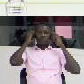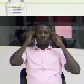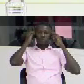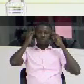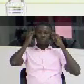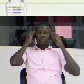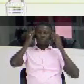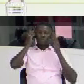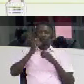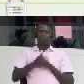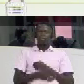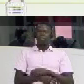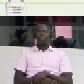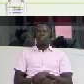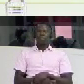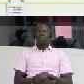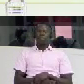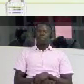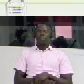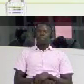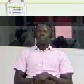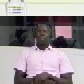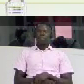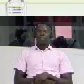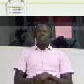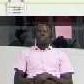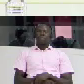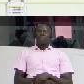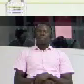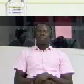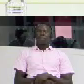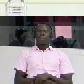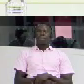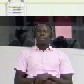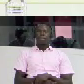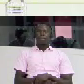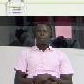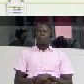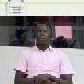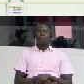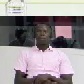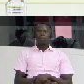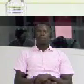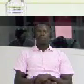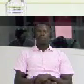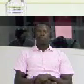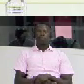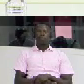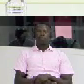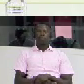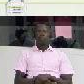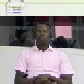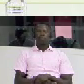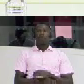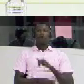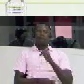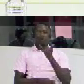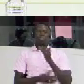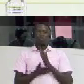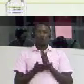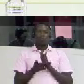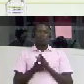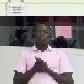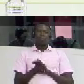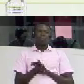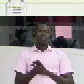eggal rek nga ne dafa amoon ay kuréeli nit yoo xam ne ñu ngi fa ñëwoon sol ay yëre yu xonqa. waaw dëgg la.